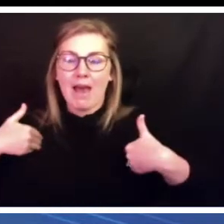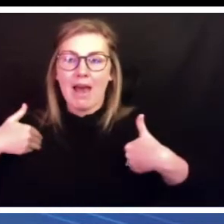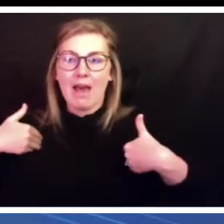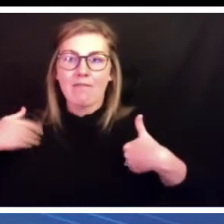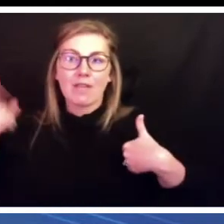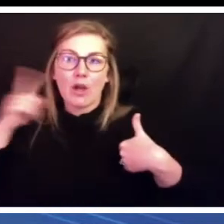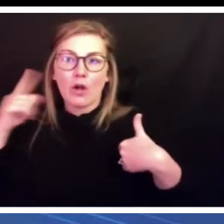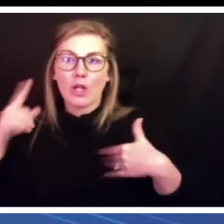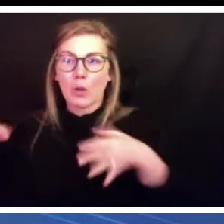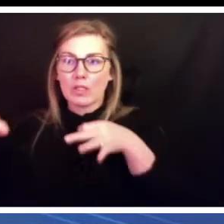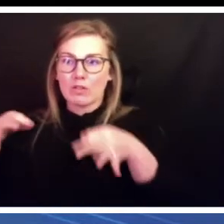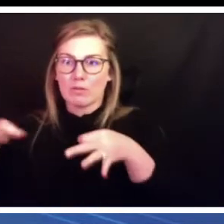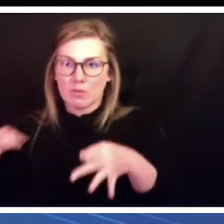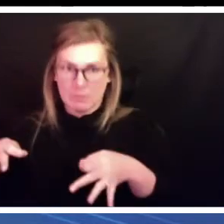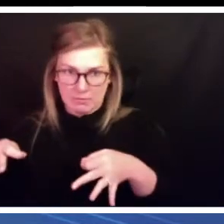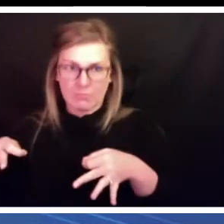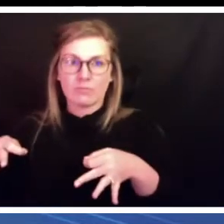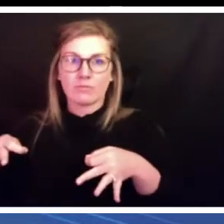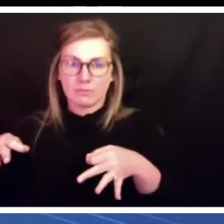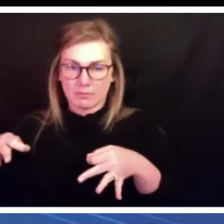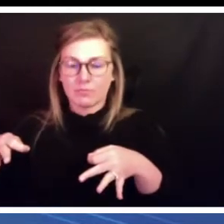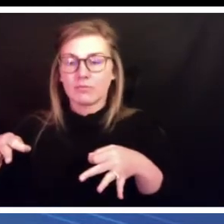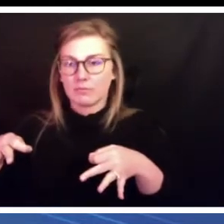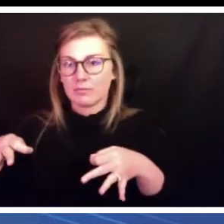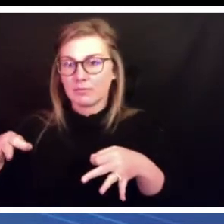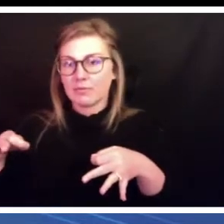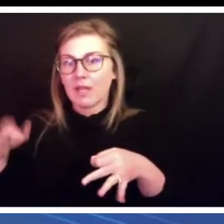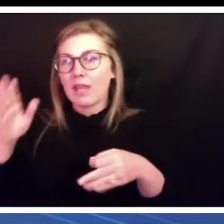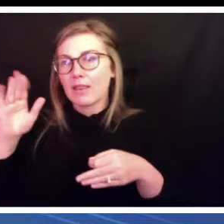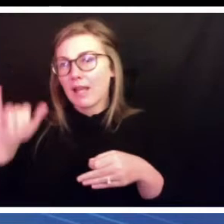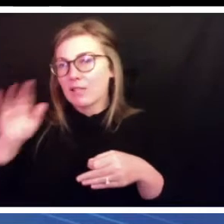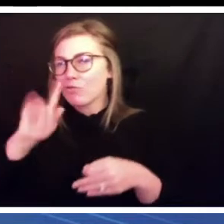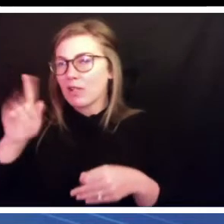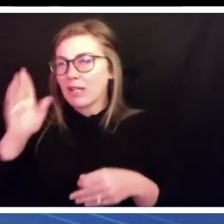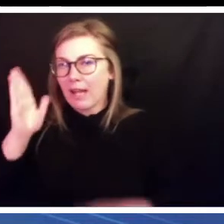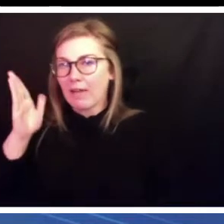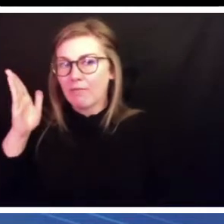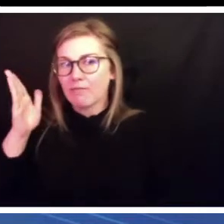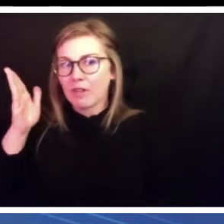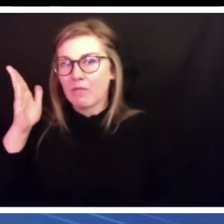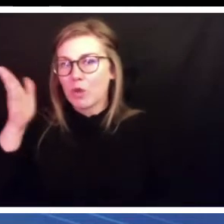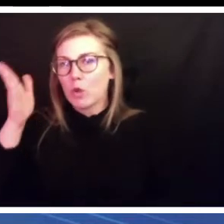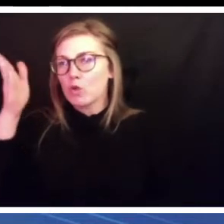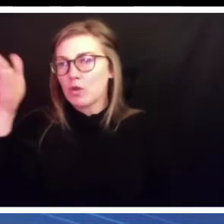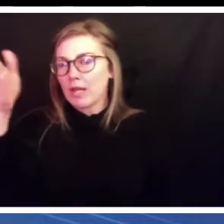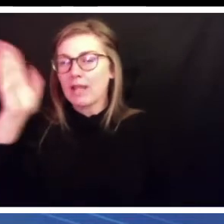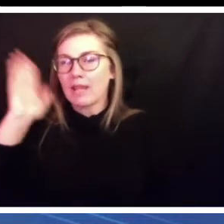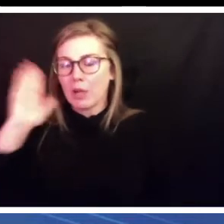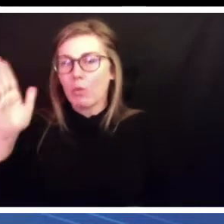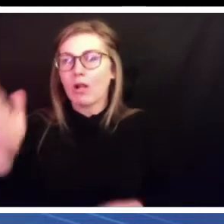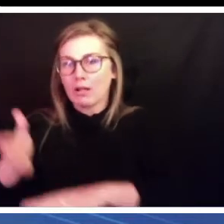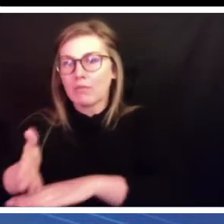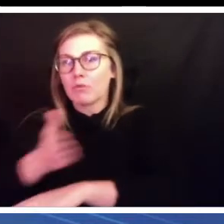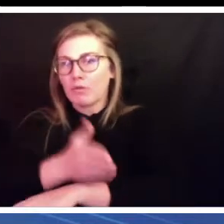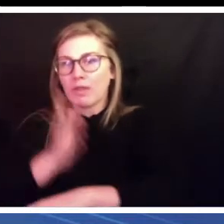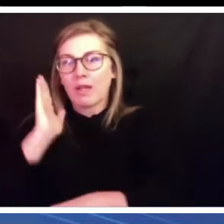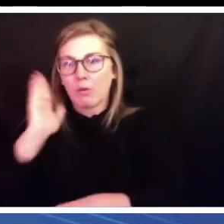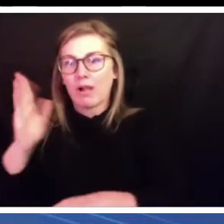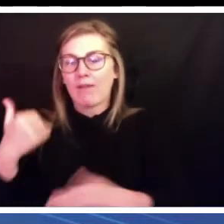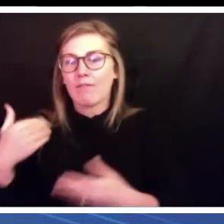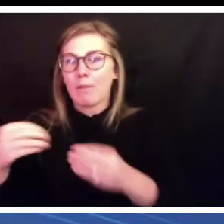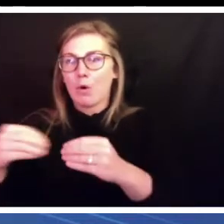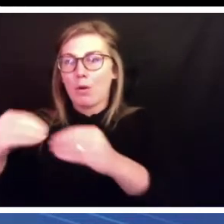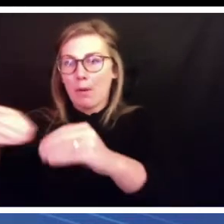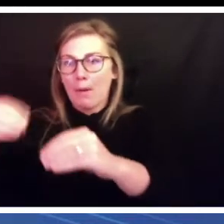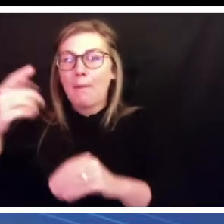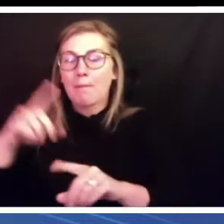point to really have that be something that, that gets, that happens. Cause it's, you know, when it, when it gets into distribution,